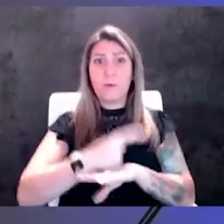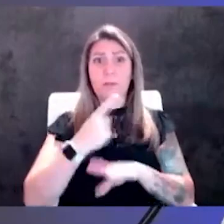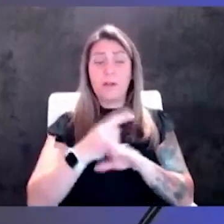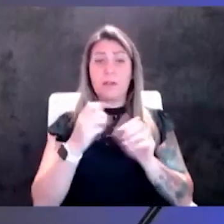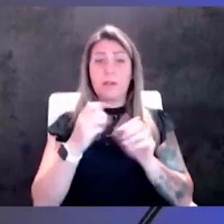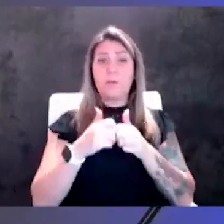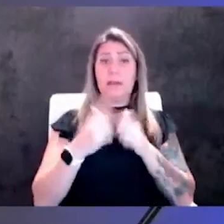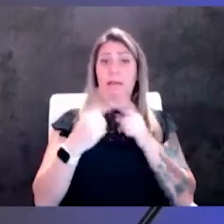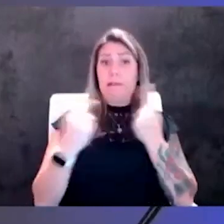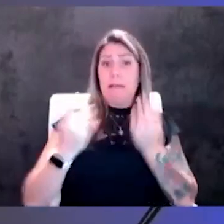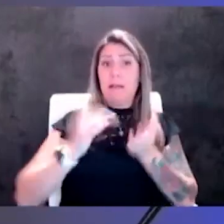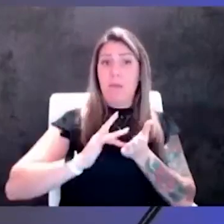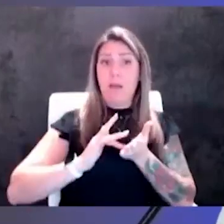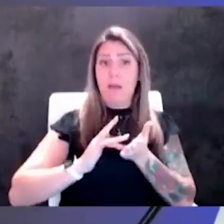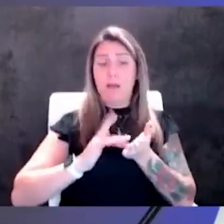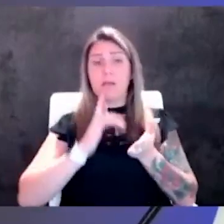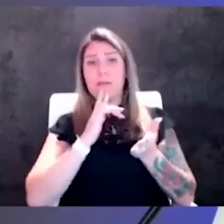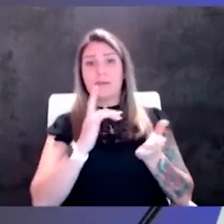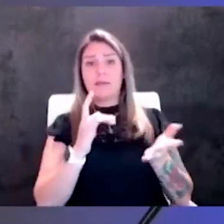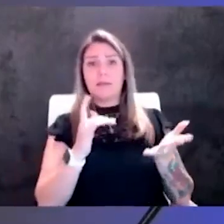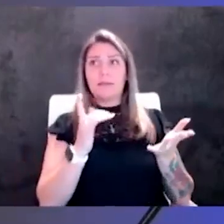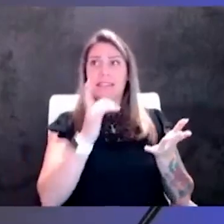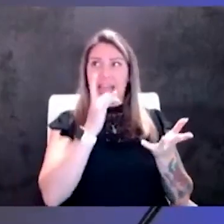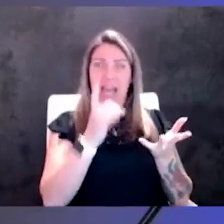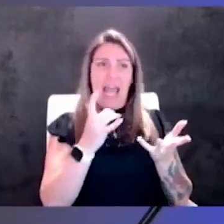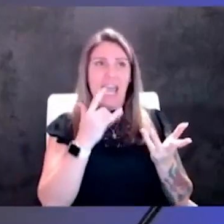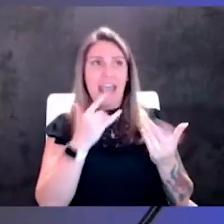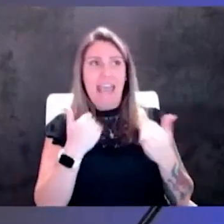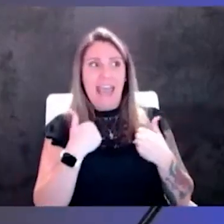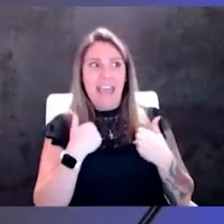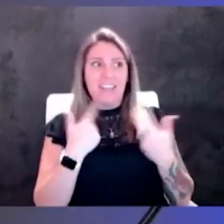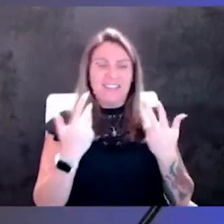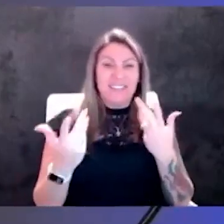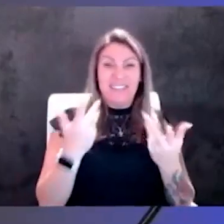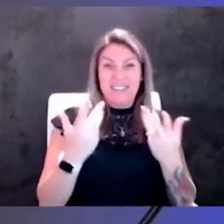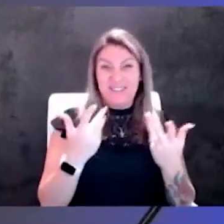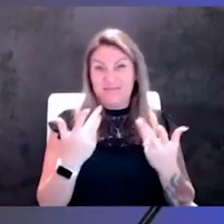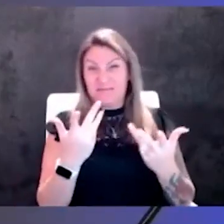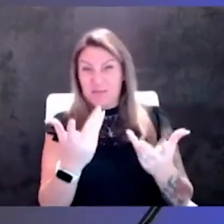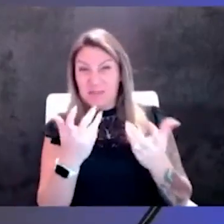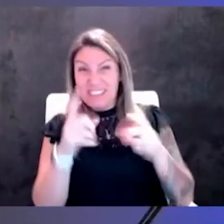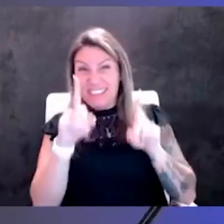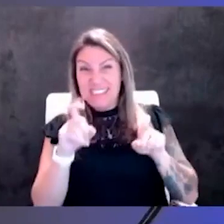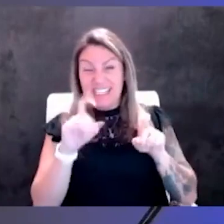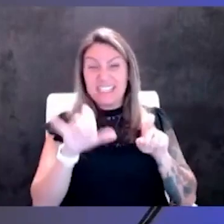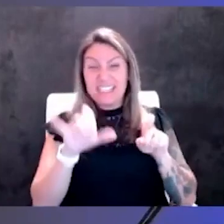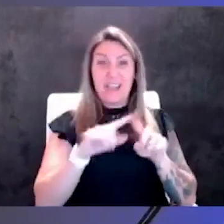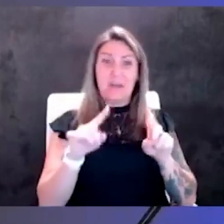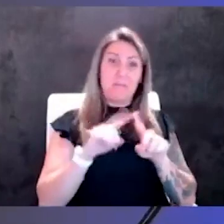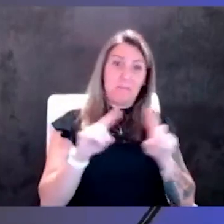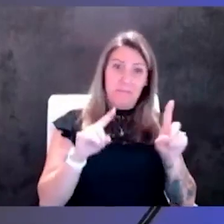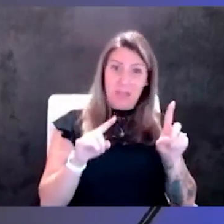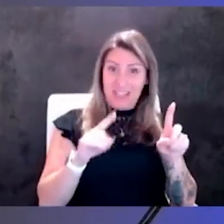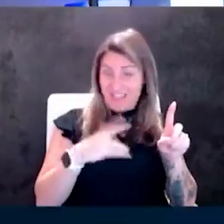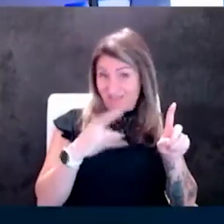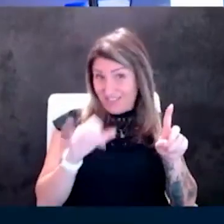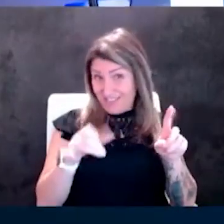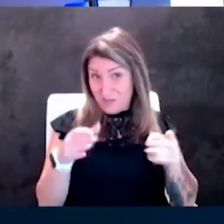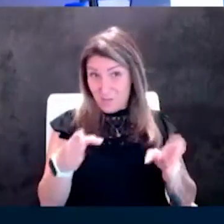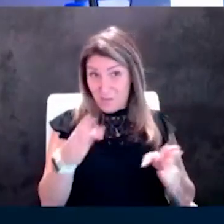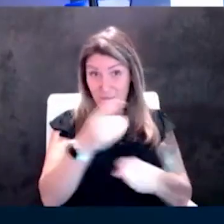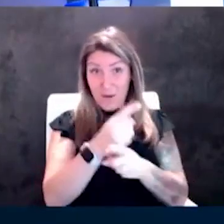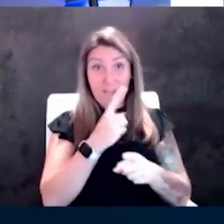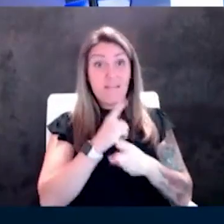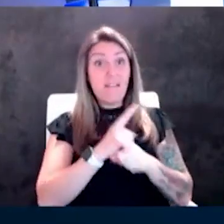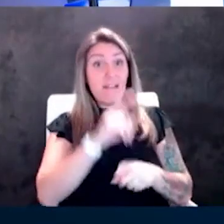we have the guts to test that theory yet, but nevertheless, it is true. It does feel that way, right, Hawkeye? I mean,